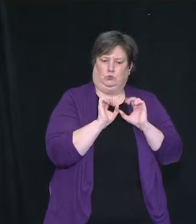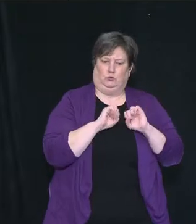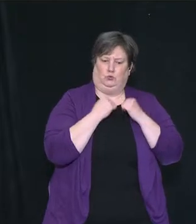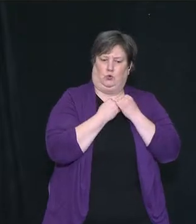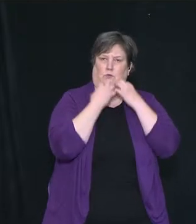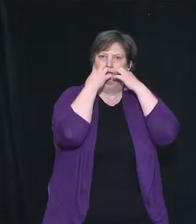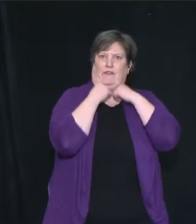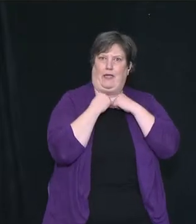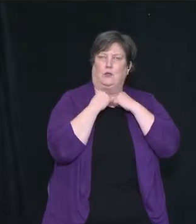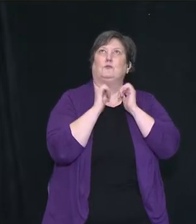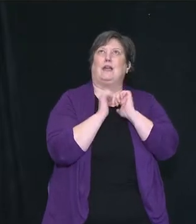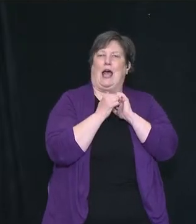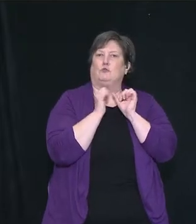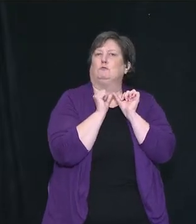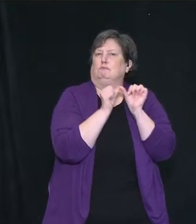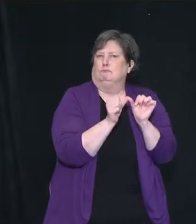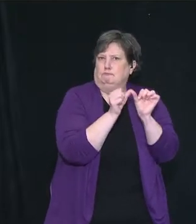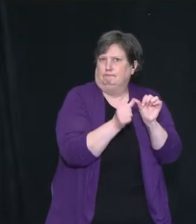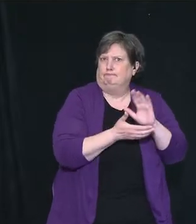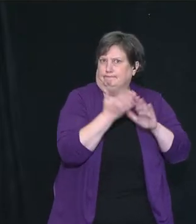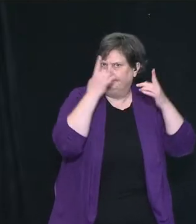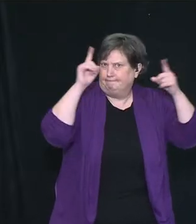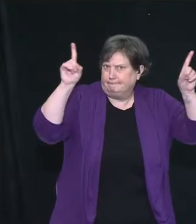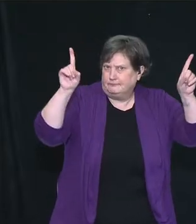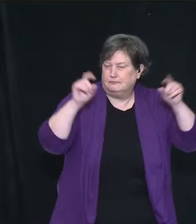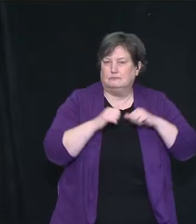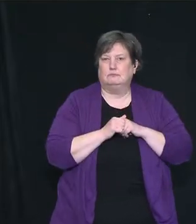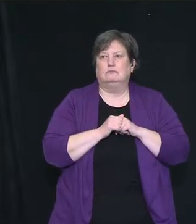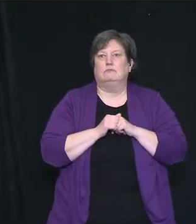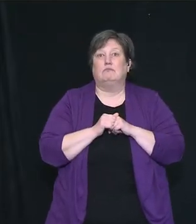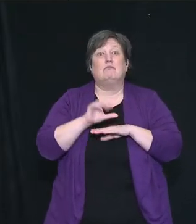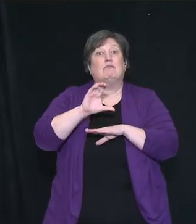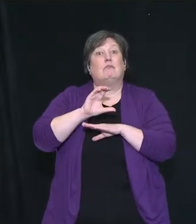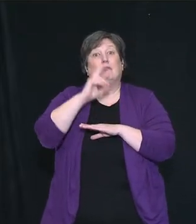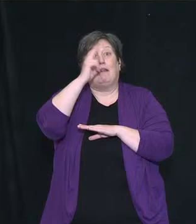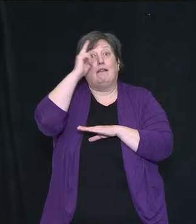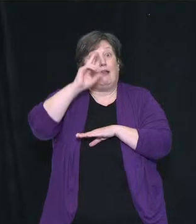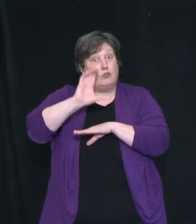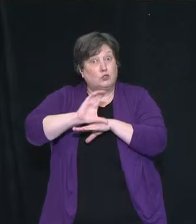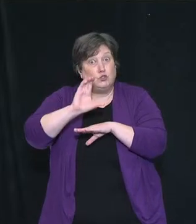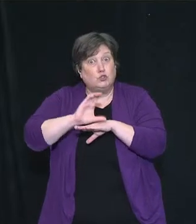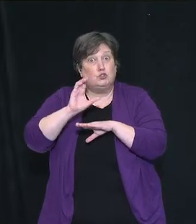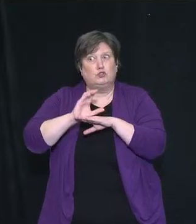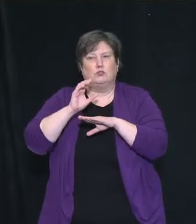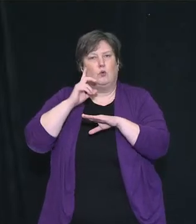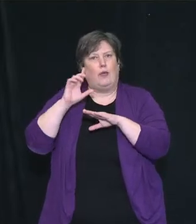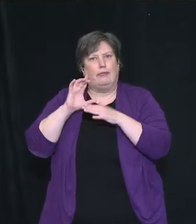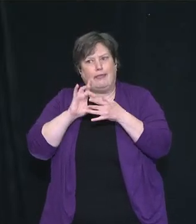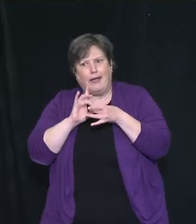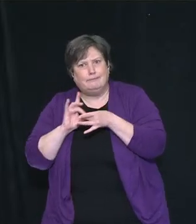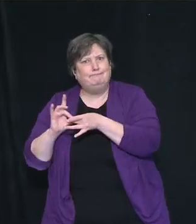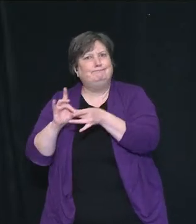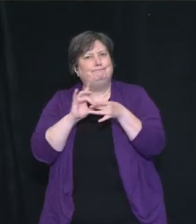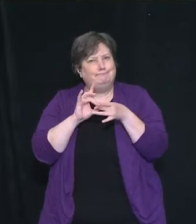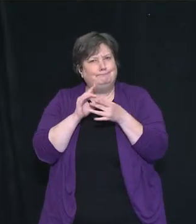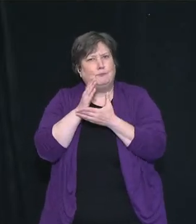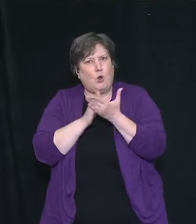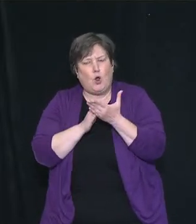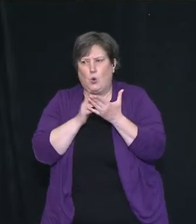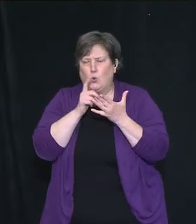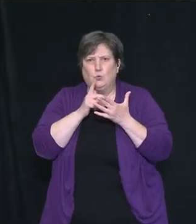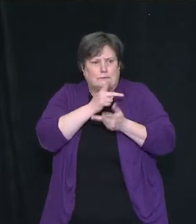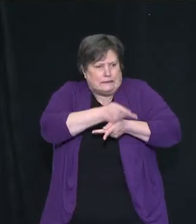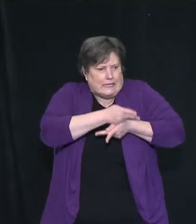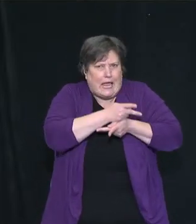values. The Catholic Church, with its universal dimension, its concern for the most vulnerable,